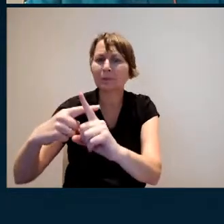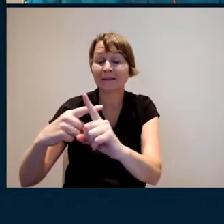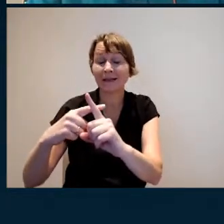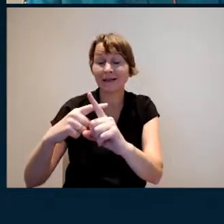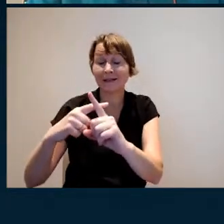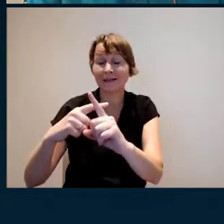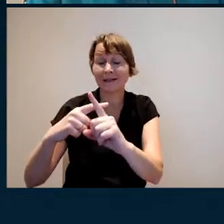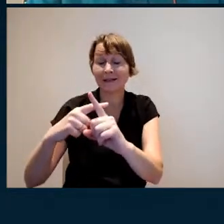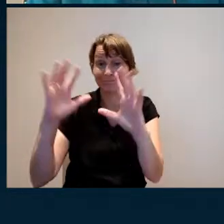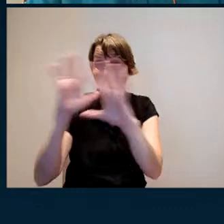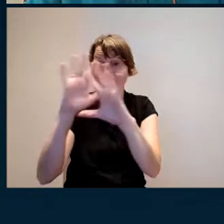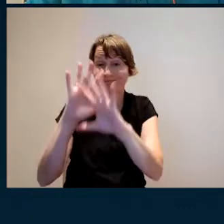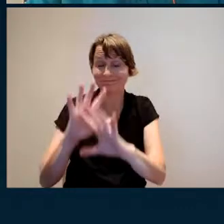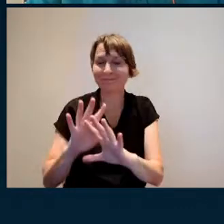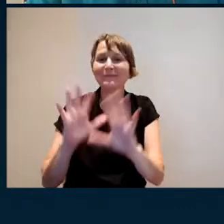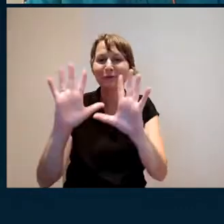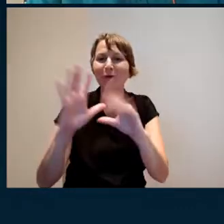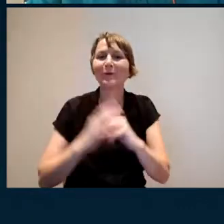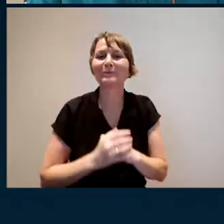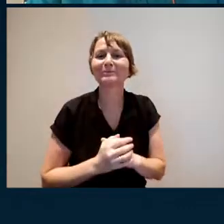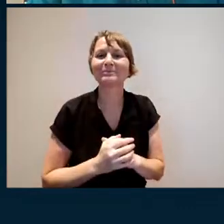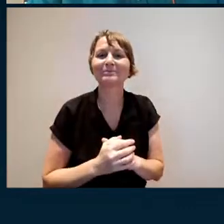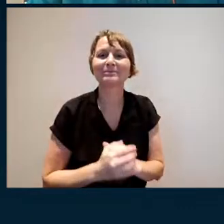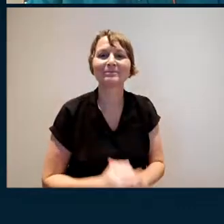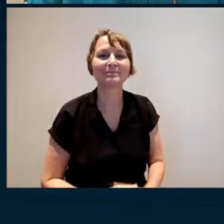we want to look at voting.